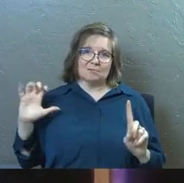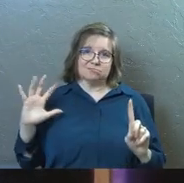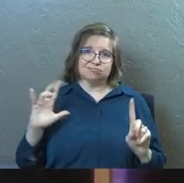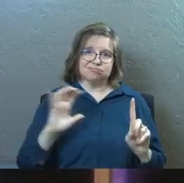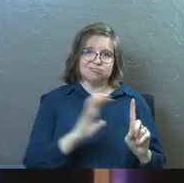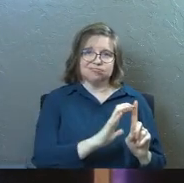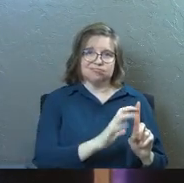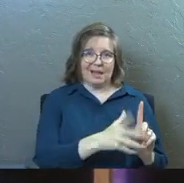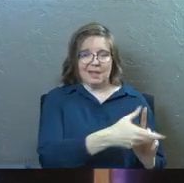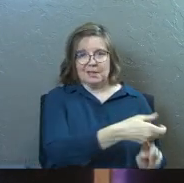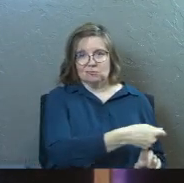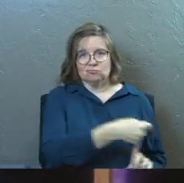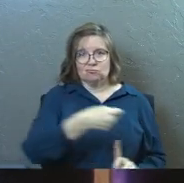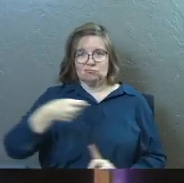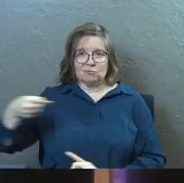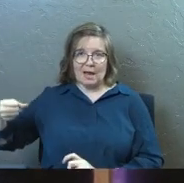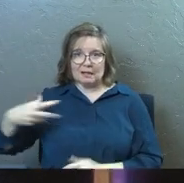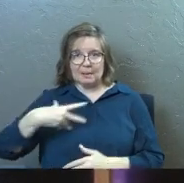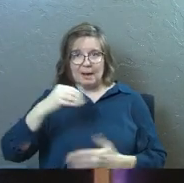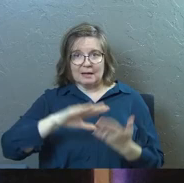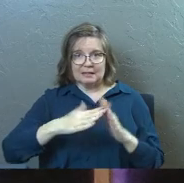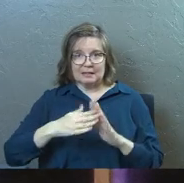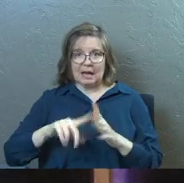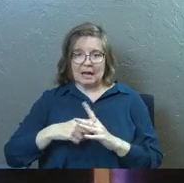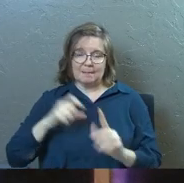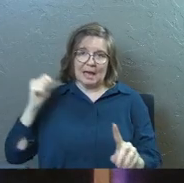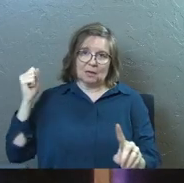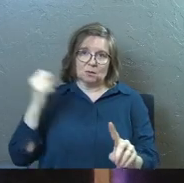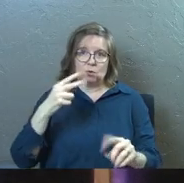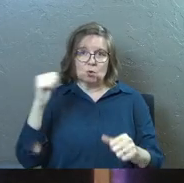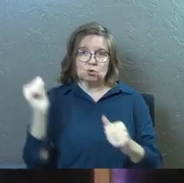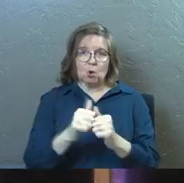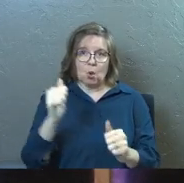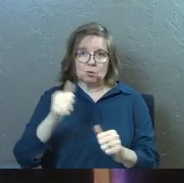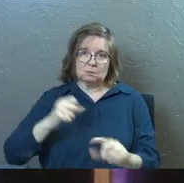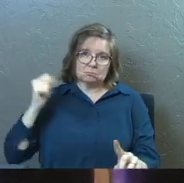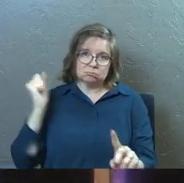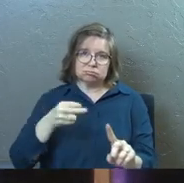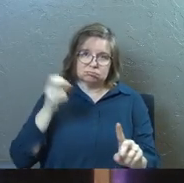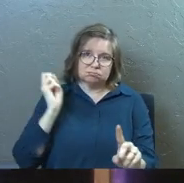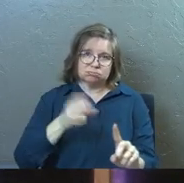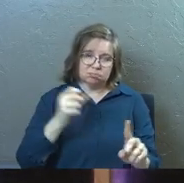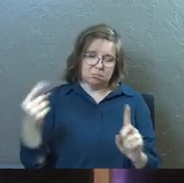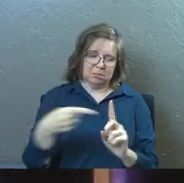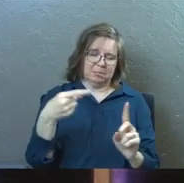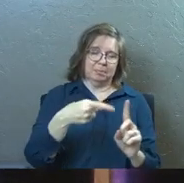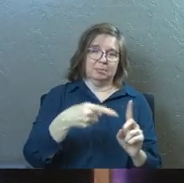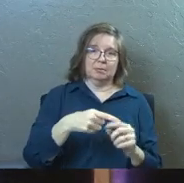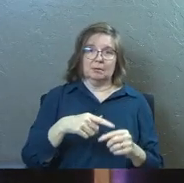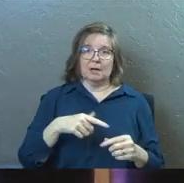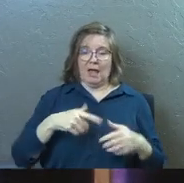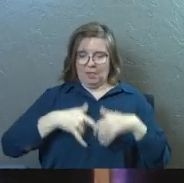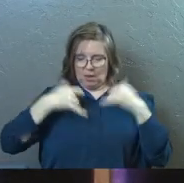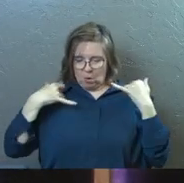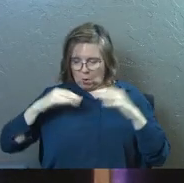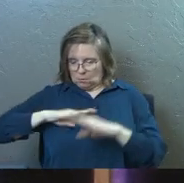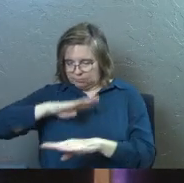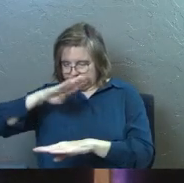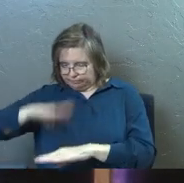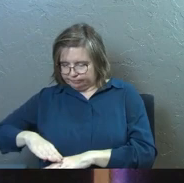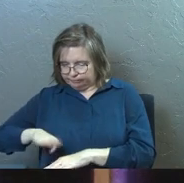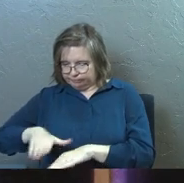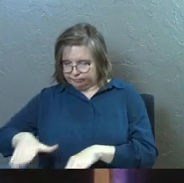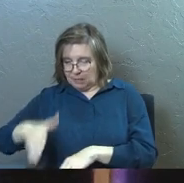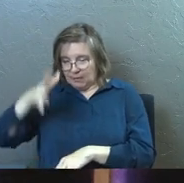Stephen, and they dragged him out of the city, and they began to stone him. And his accusers took off their coats, and they laid them